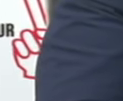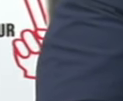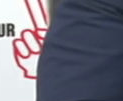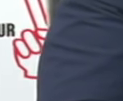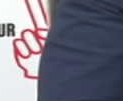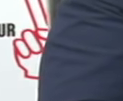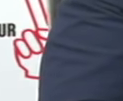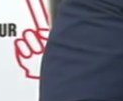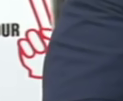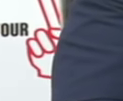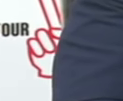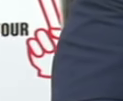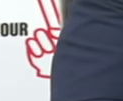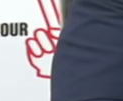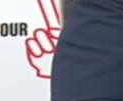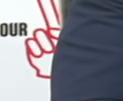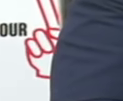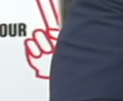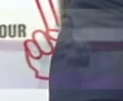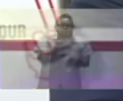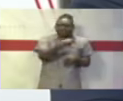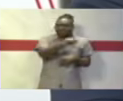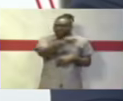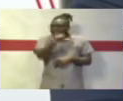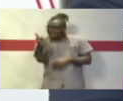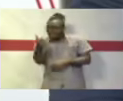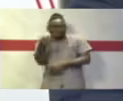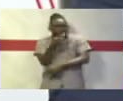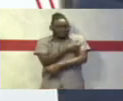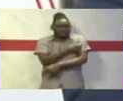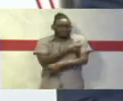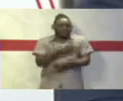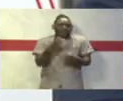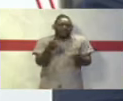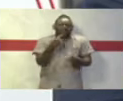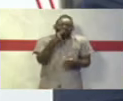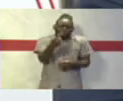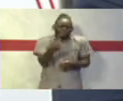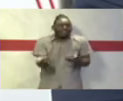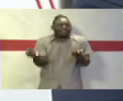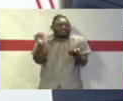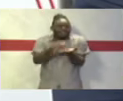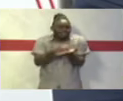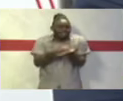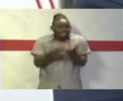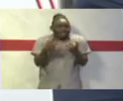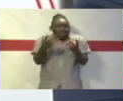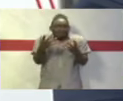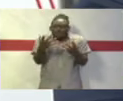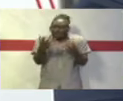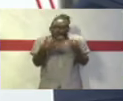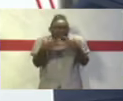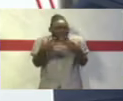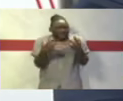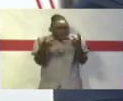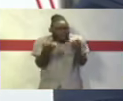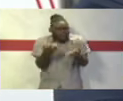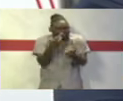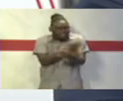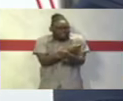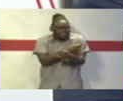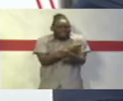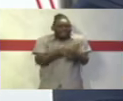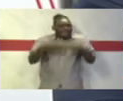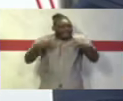vaccines at that site. And as I want to reiterate again, get whatever vaccine is available and approved